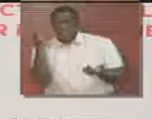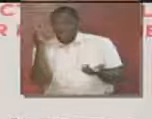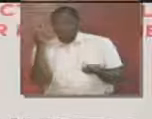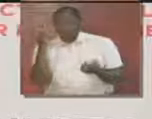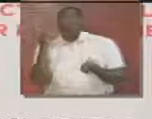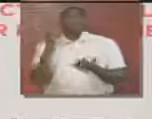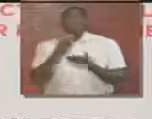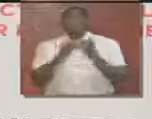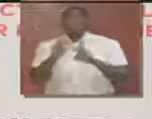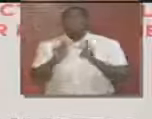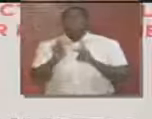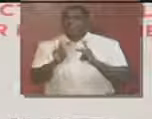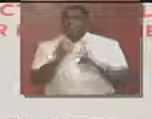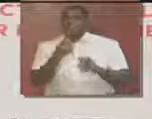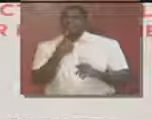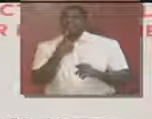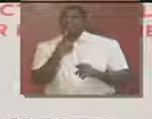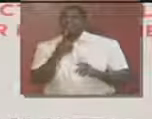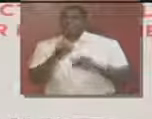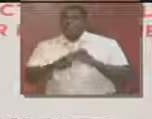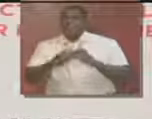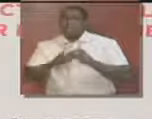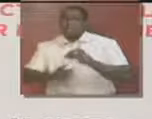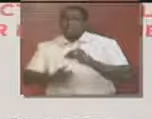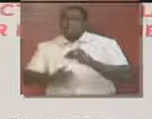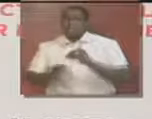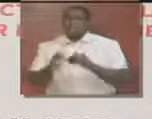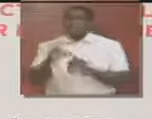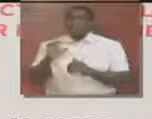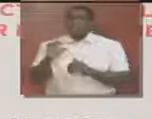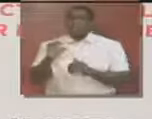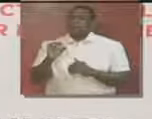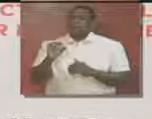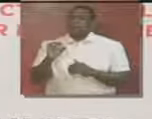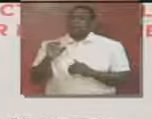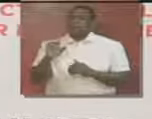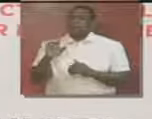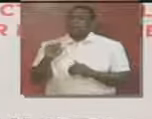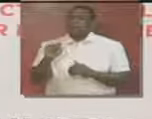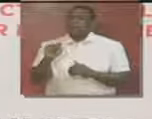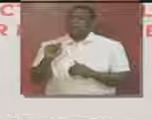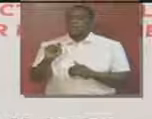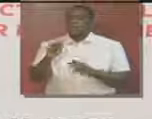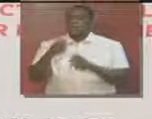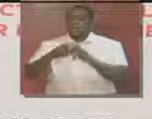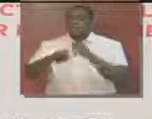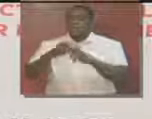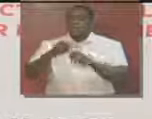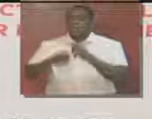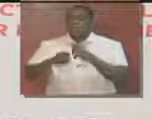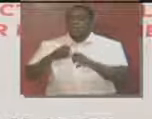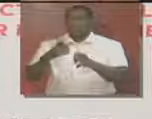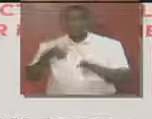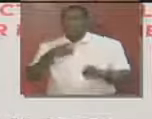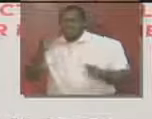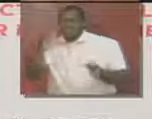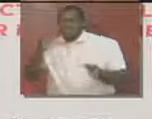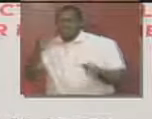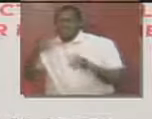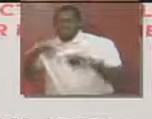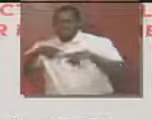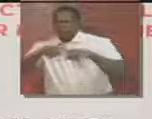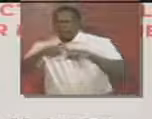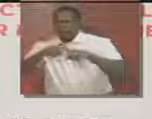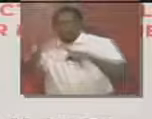had received the vaccine from that particular batch. Now, this was decided as a precaution whilst the full investigation